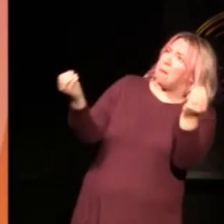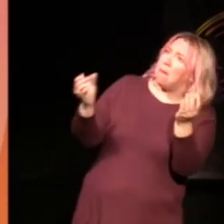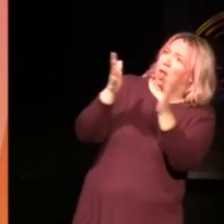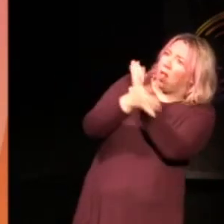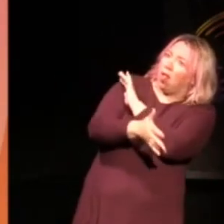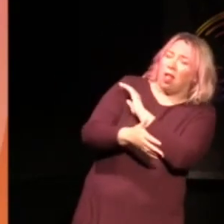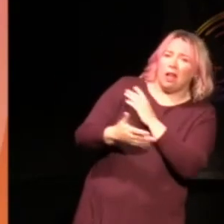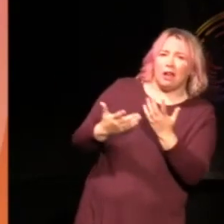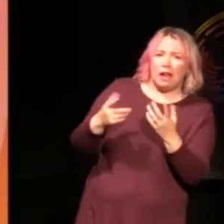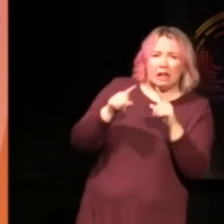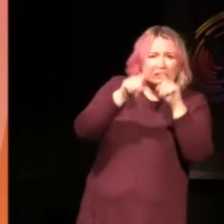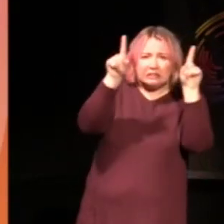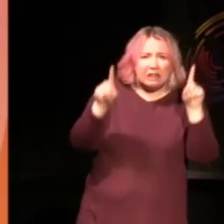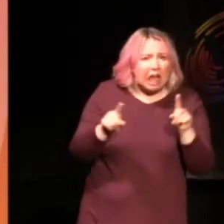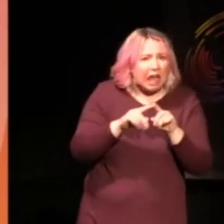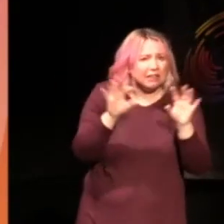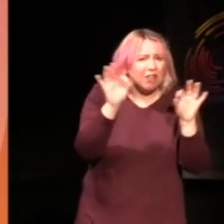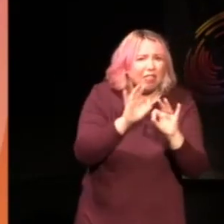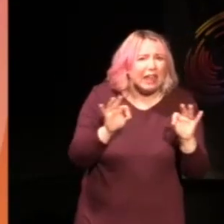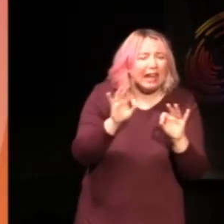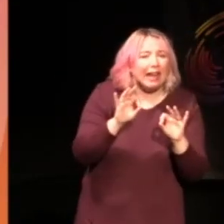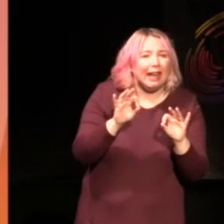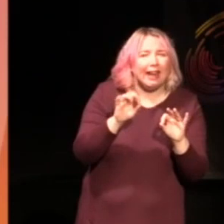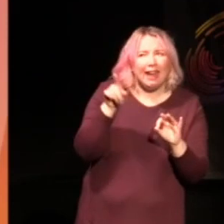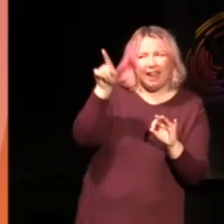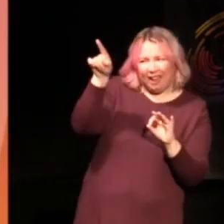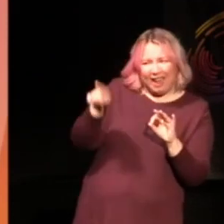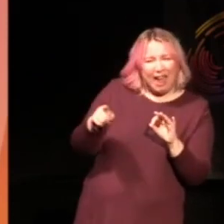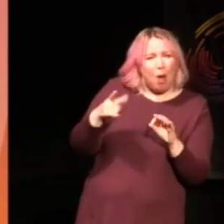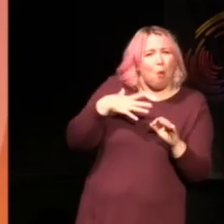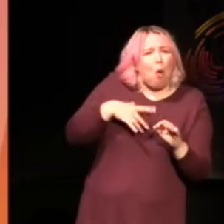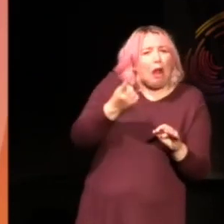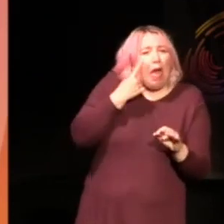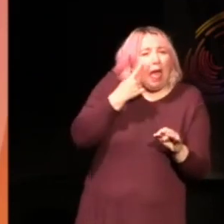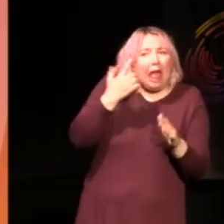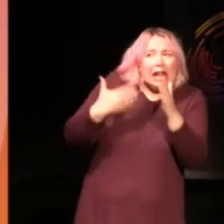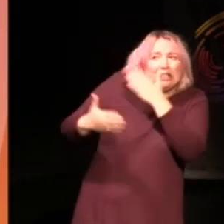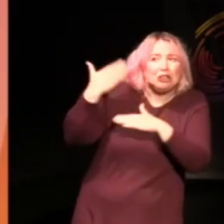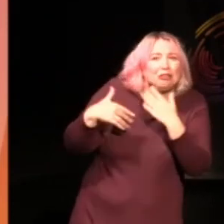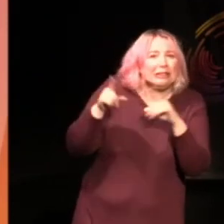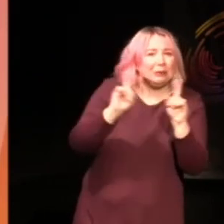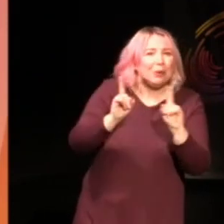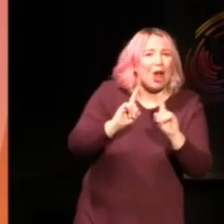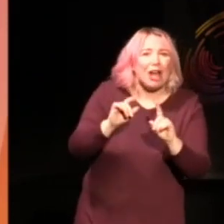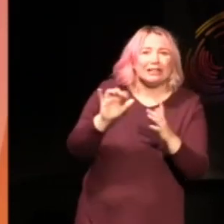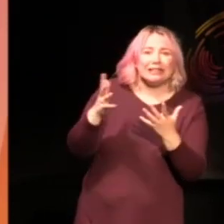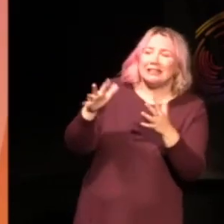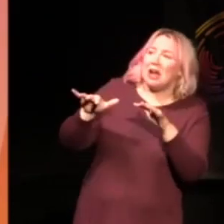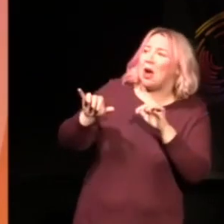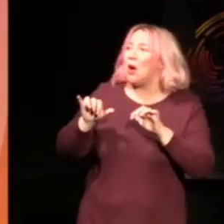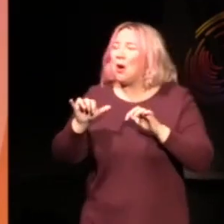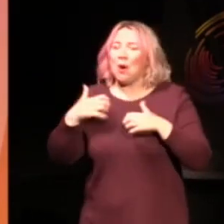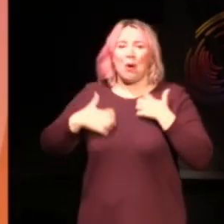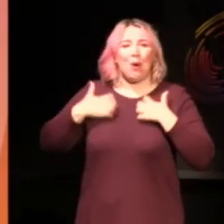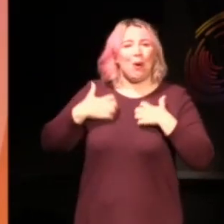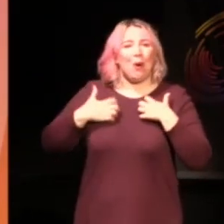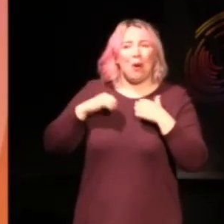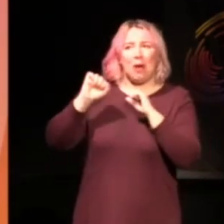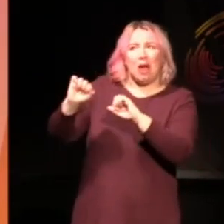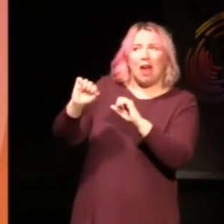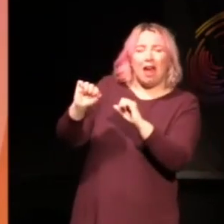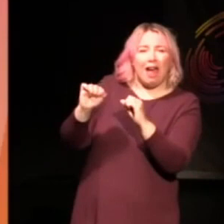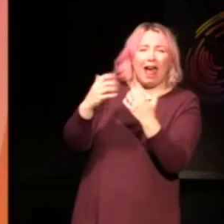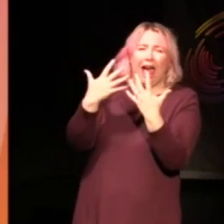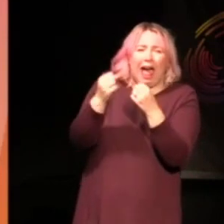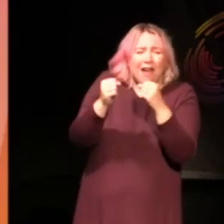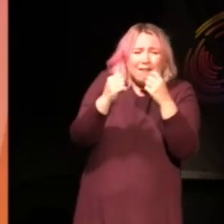no signs. And it's important to chase. In the Flea Palace, I think there was an attempt to understand this